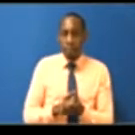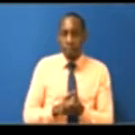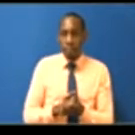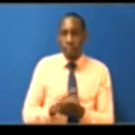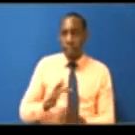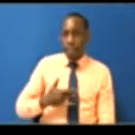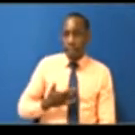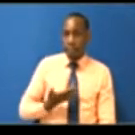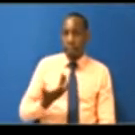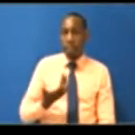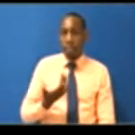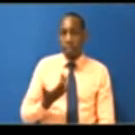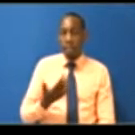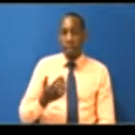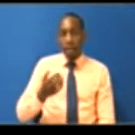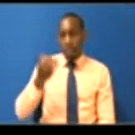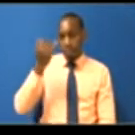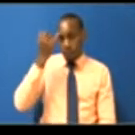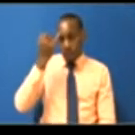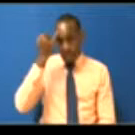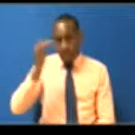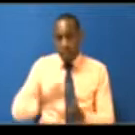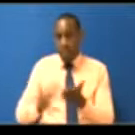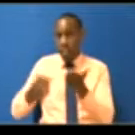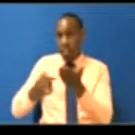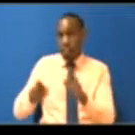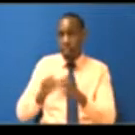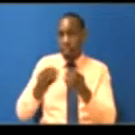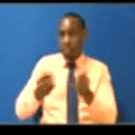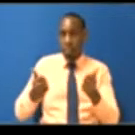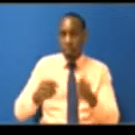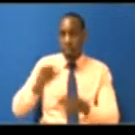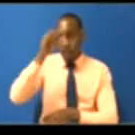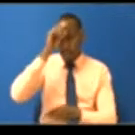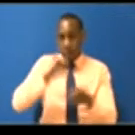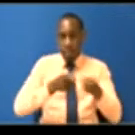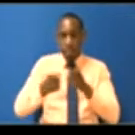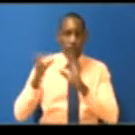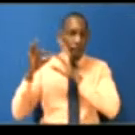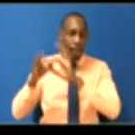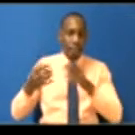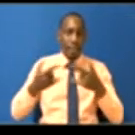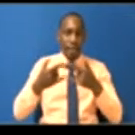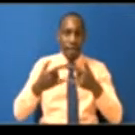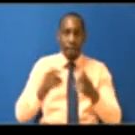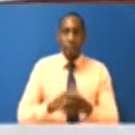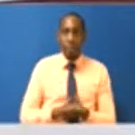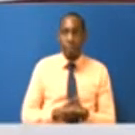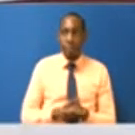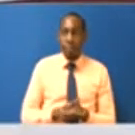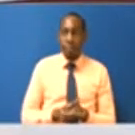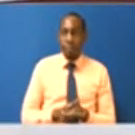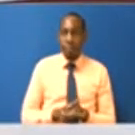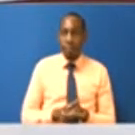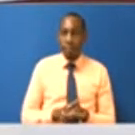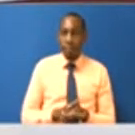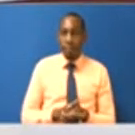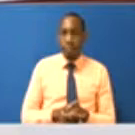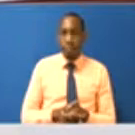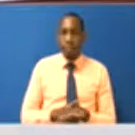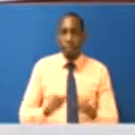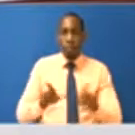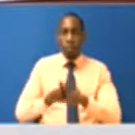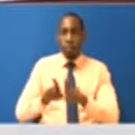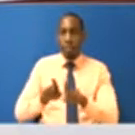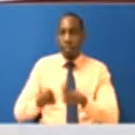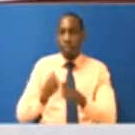that he imagines digitizing is going to cure the governance culture gap that's that's not necessarily accurate i